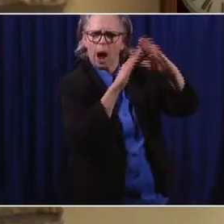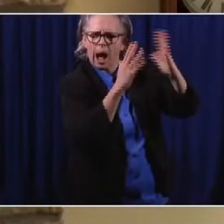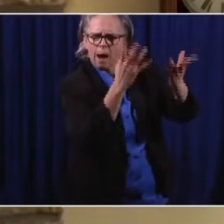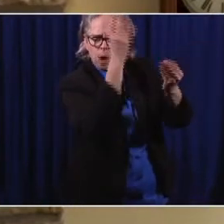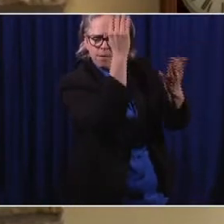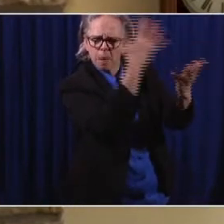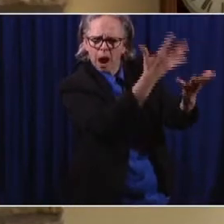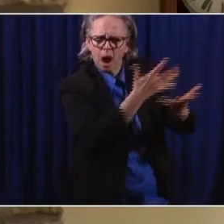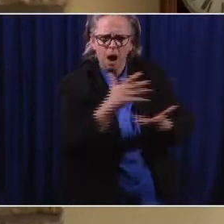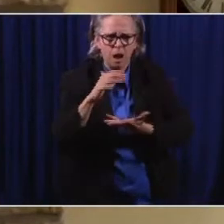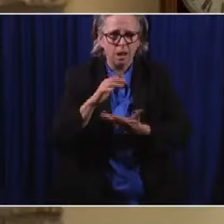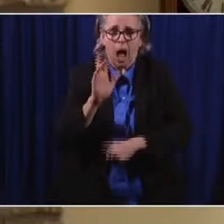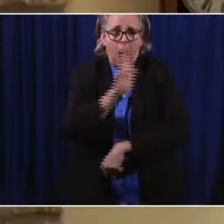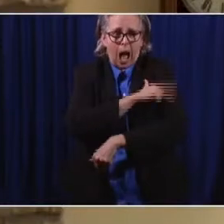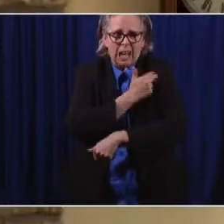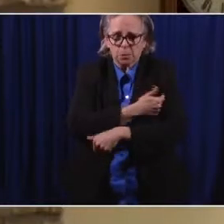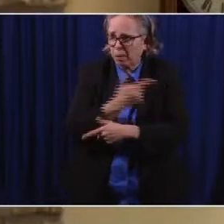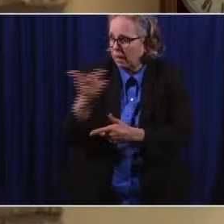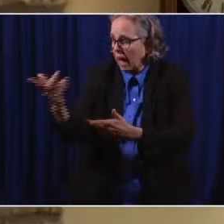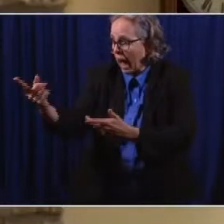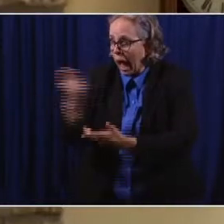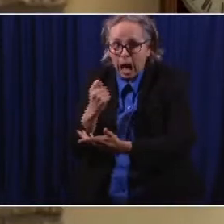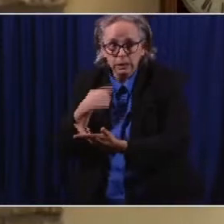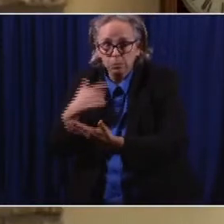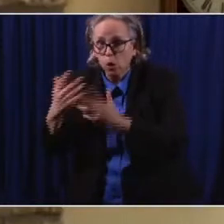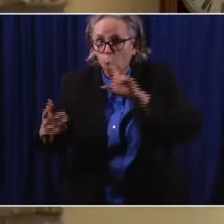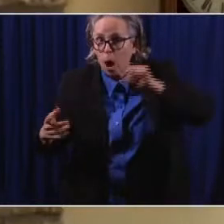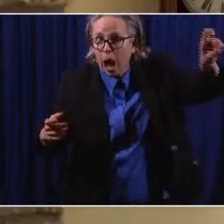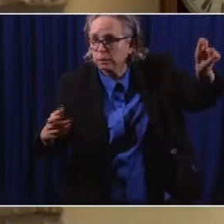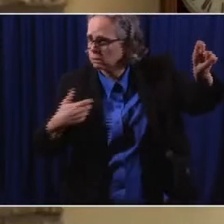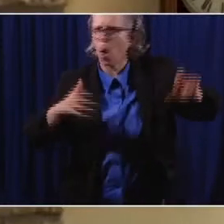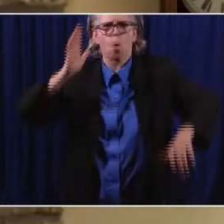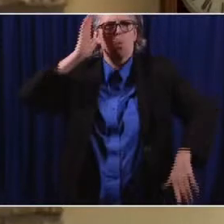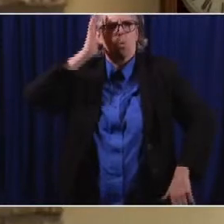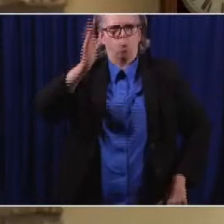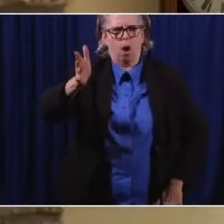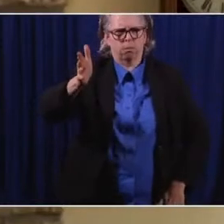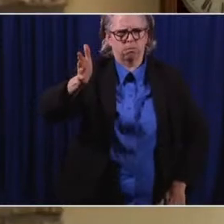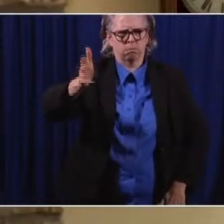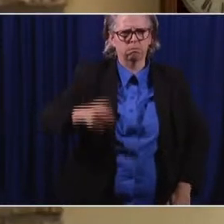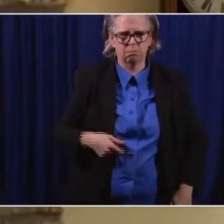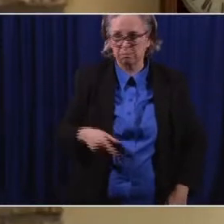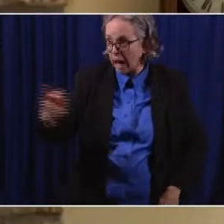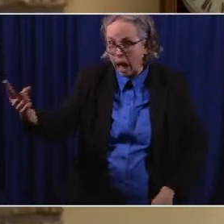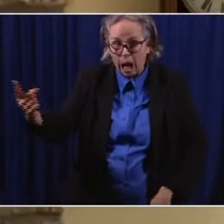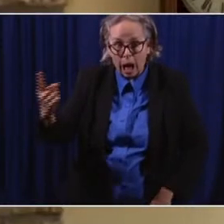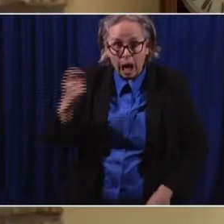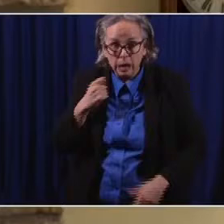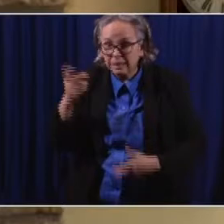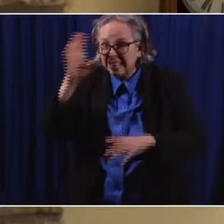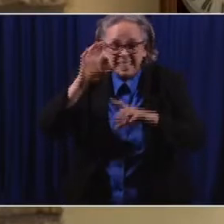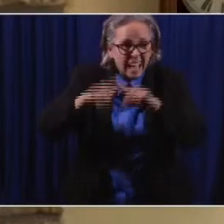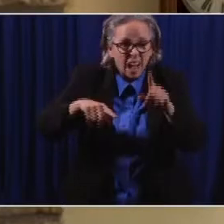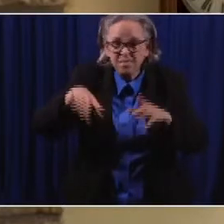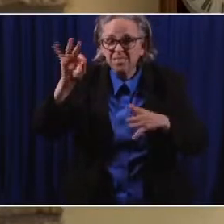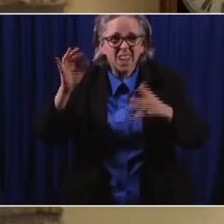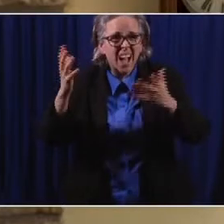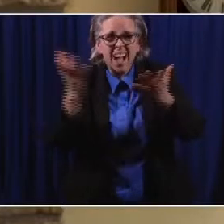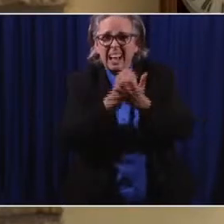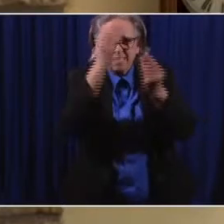us what to do. In other words, if they can't get information. So if any of our